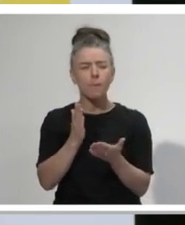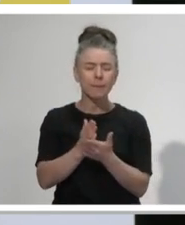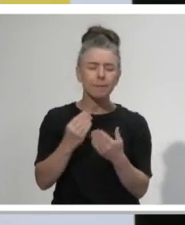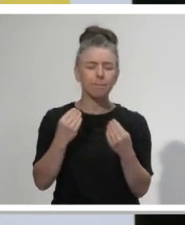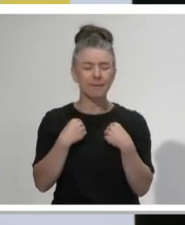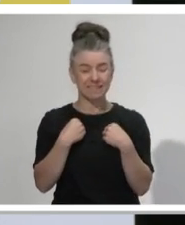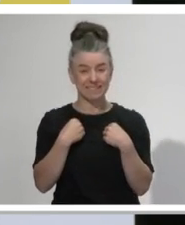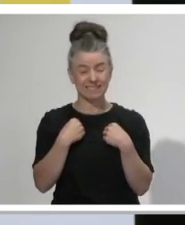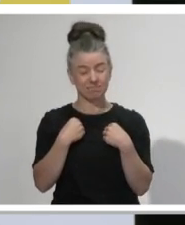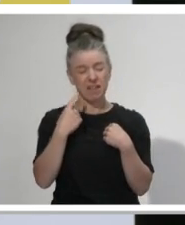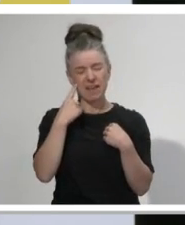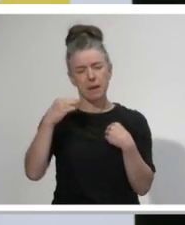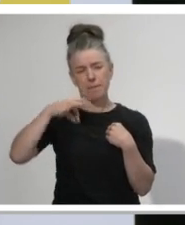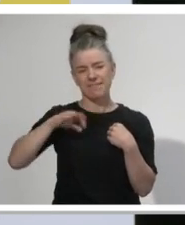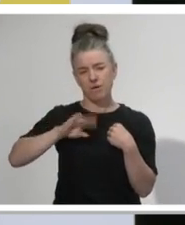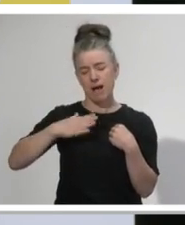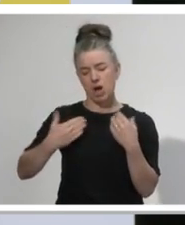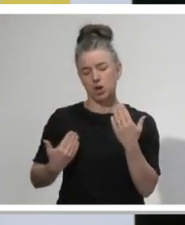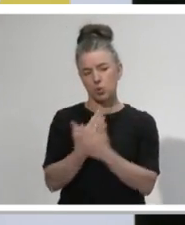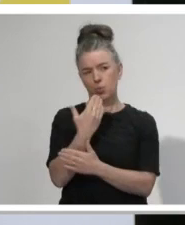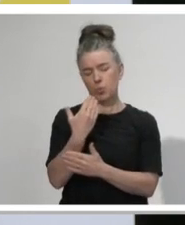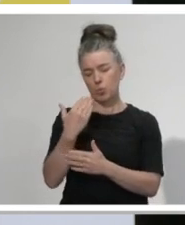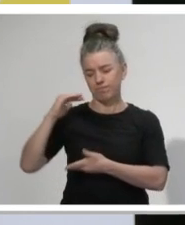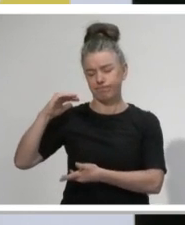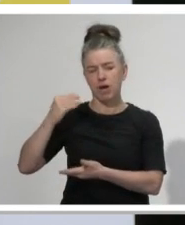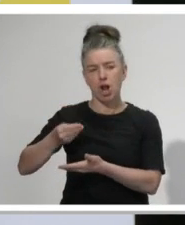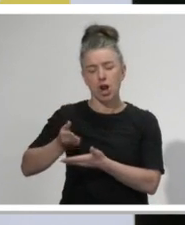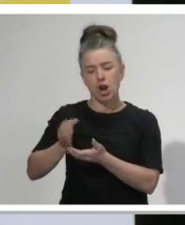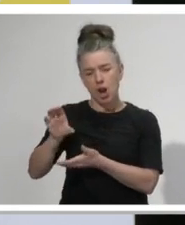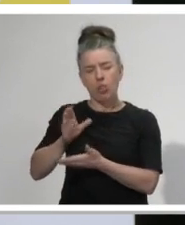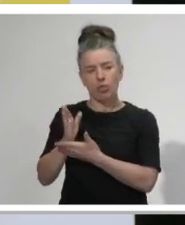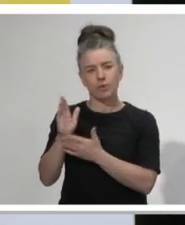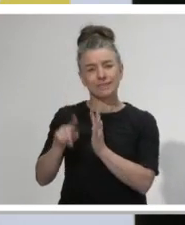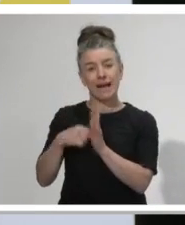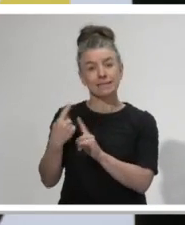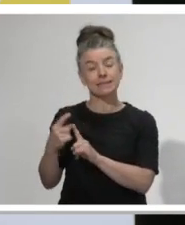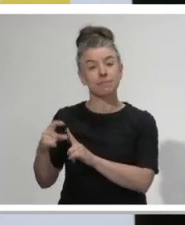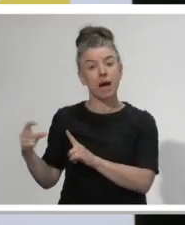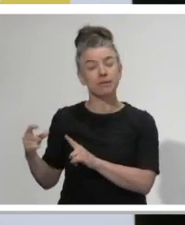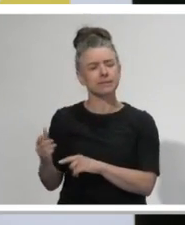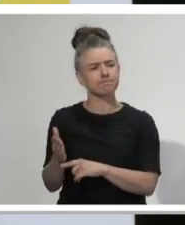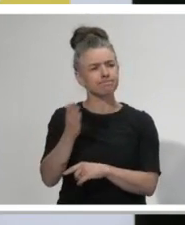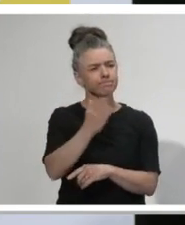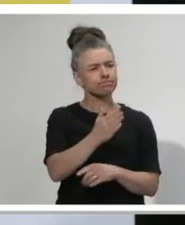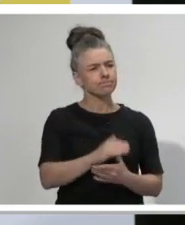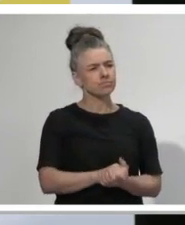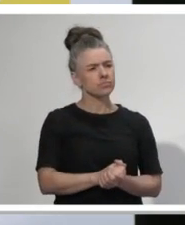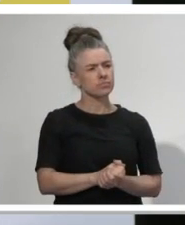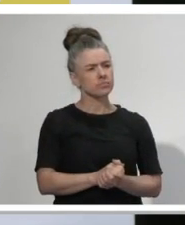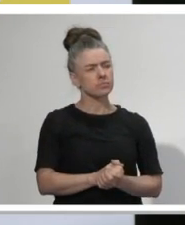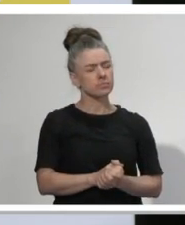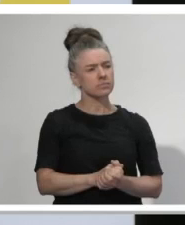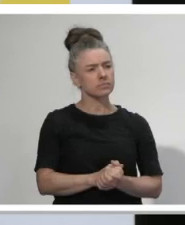scheme delivered directly by the government will mean that they'll get the cash flow they need. We'll just take the follow-up. The tourism industry is really keen